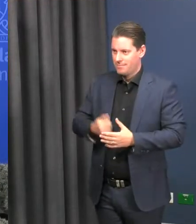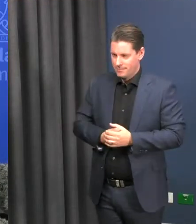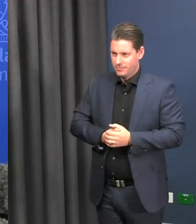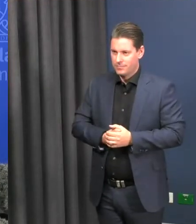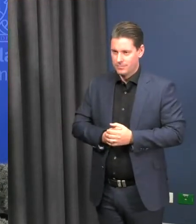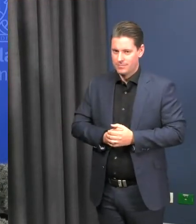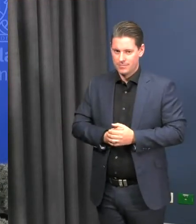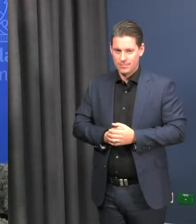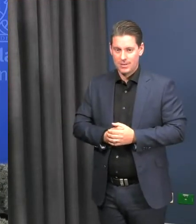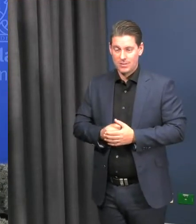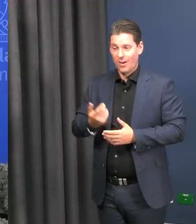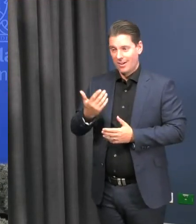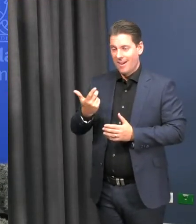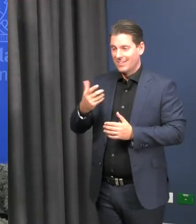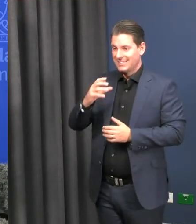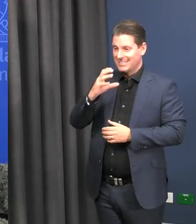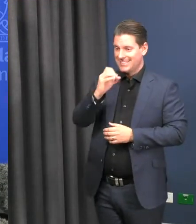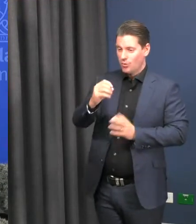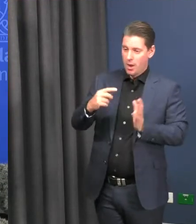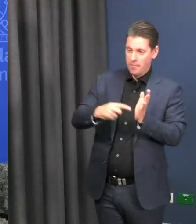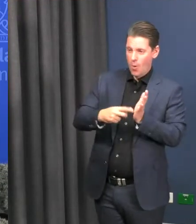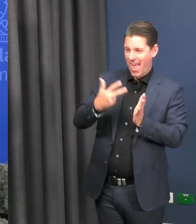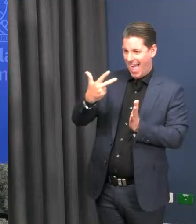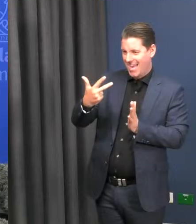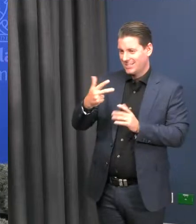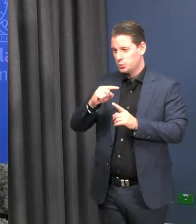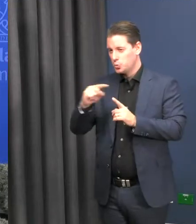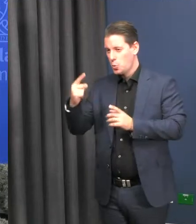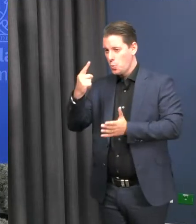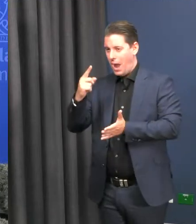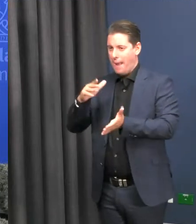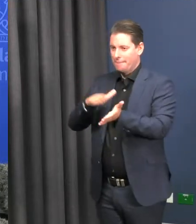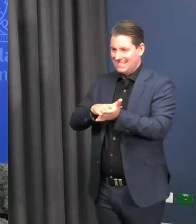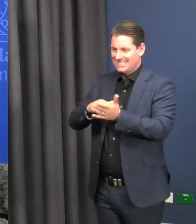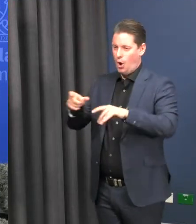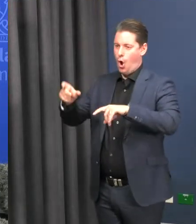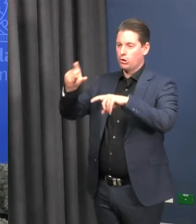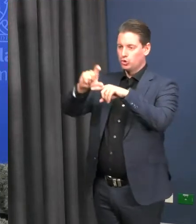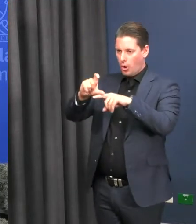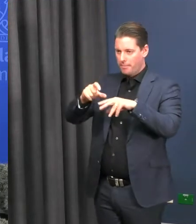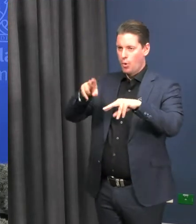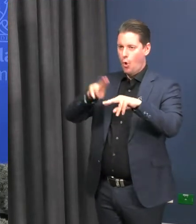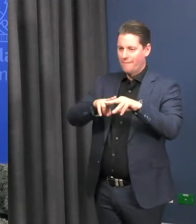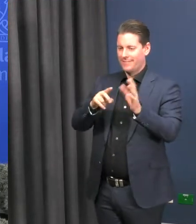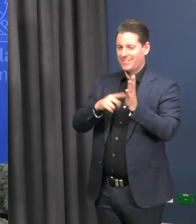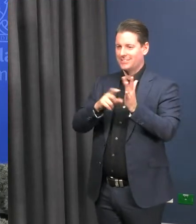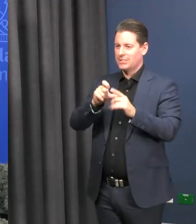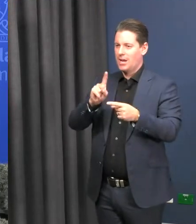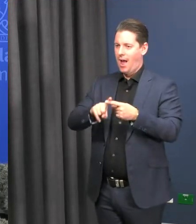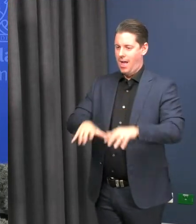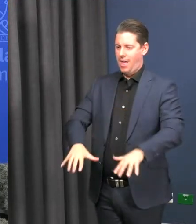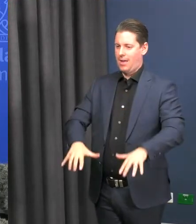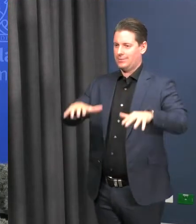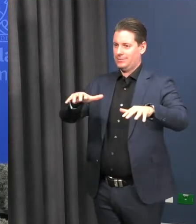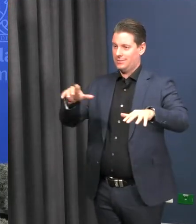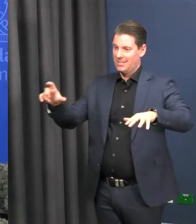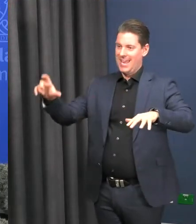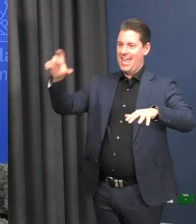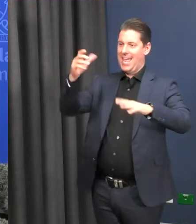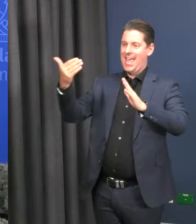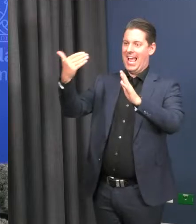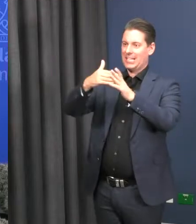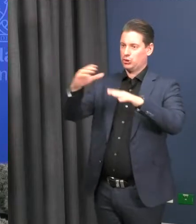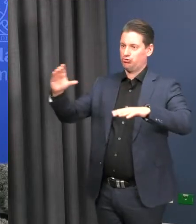we do get up into that 0.8 of a metre and possibly just over a metre for some of those areas. It will, again, depend on exactly where the system